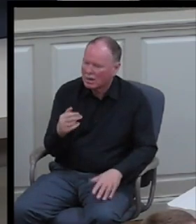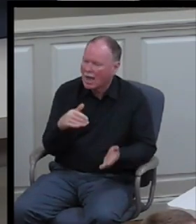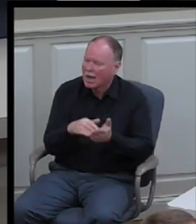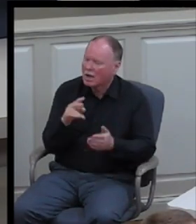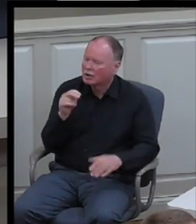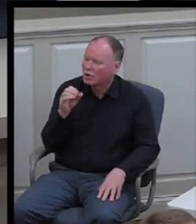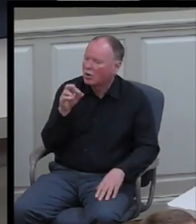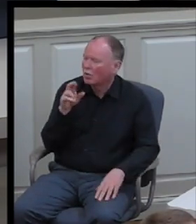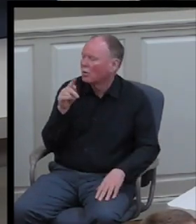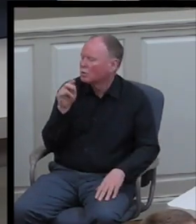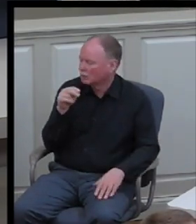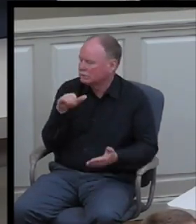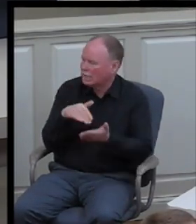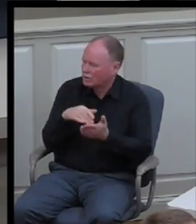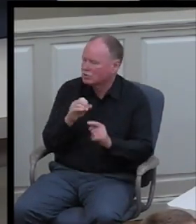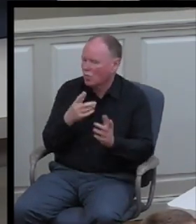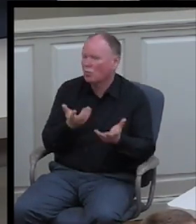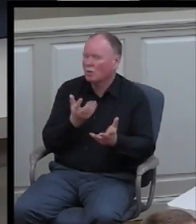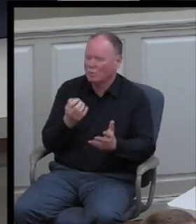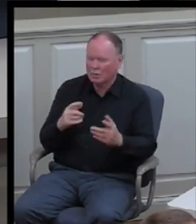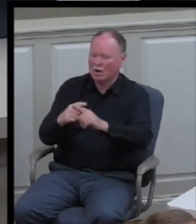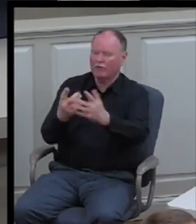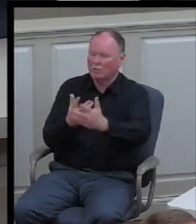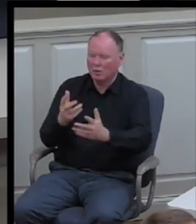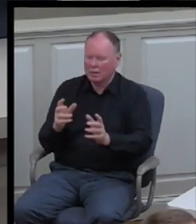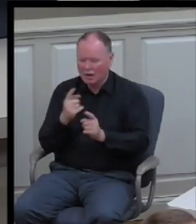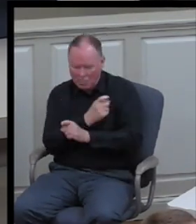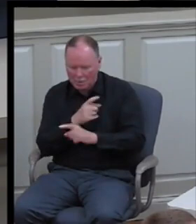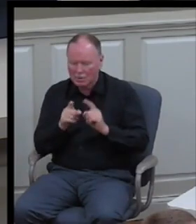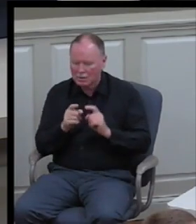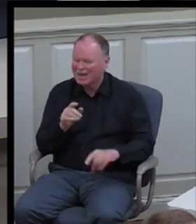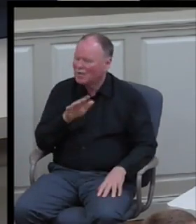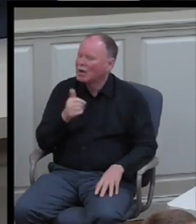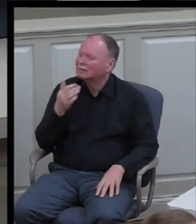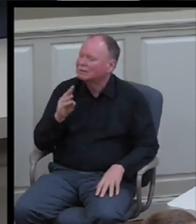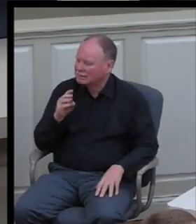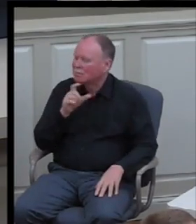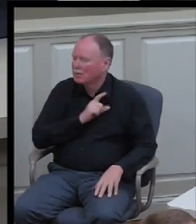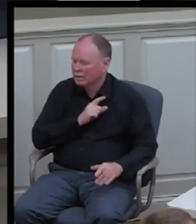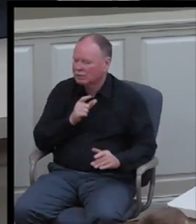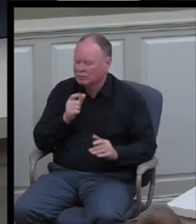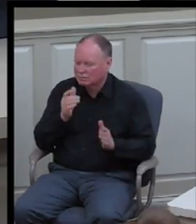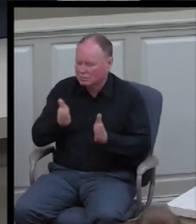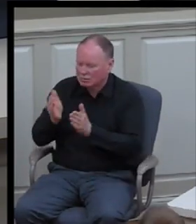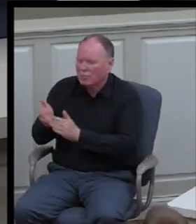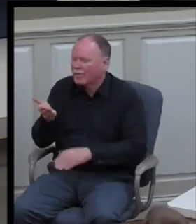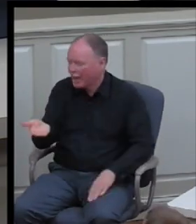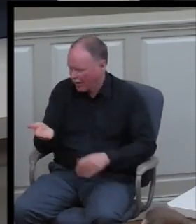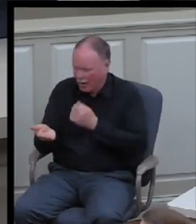Center. And so we had a little extra twist there, but we had about 16 guys and gals